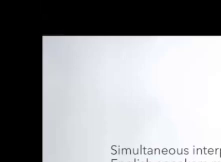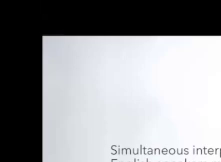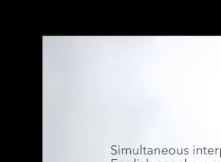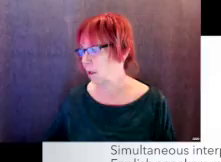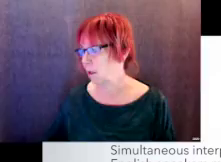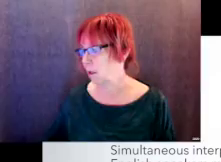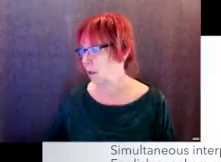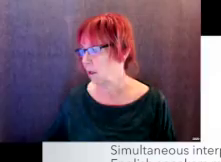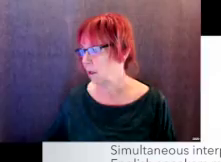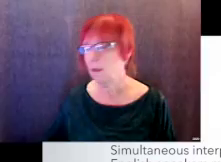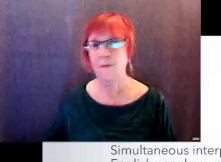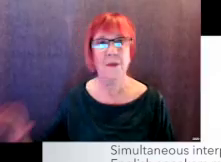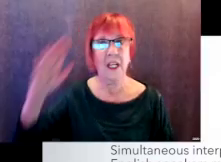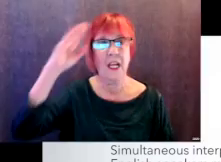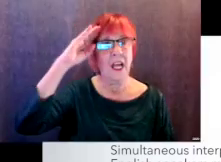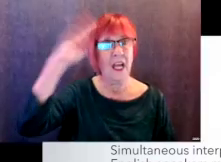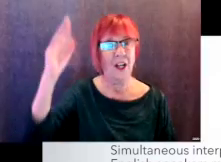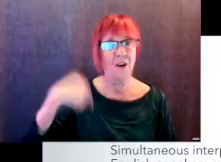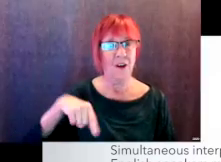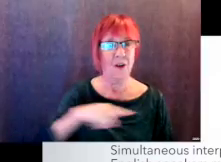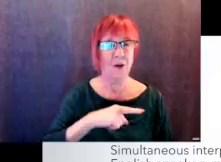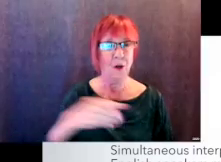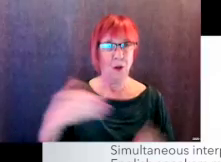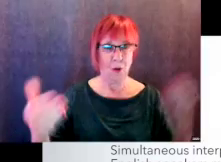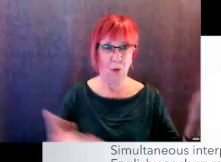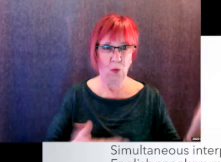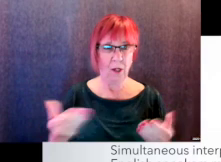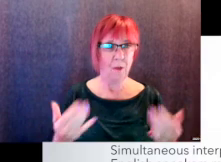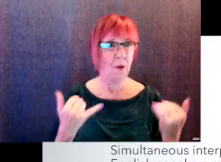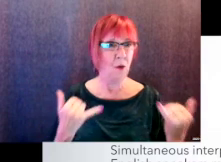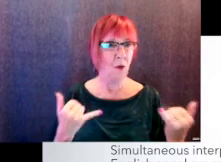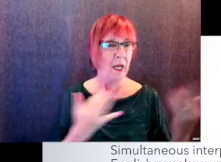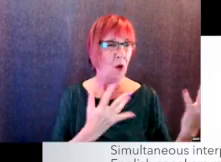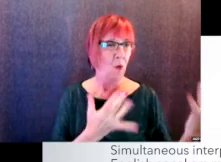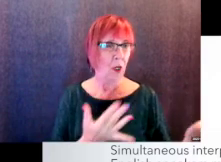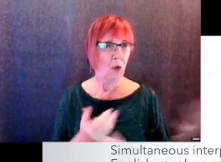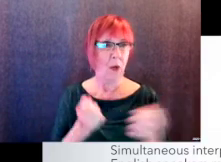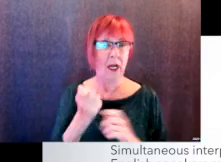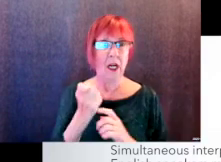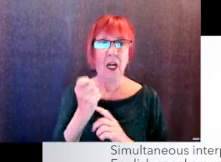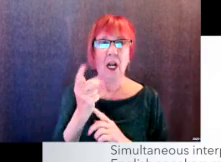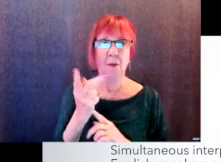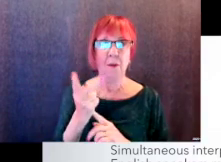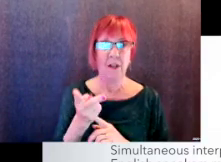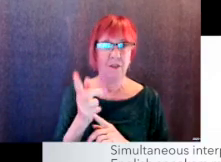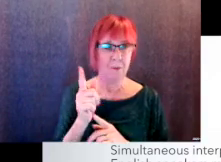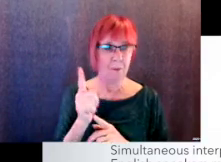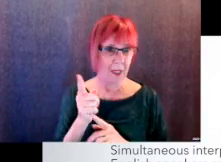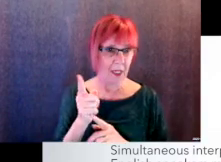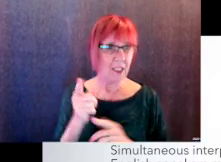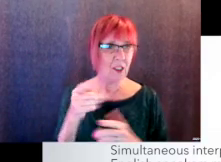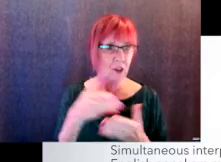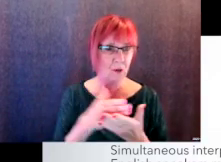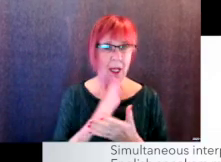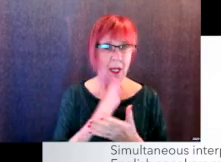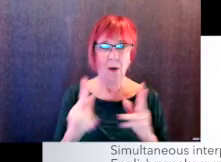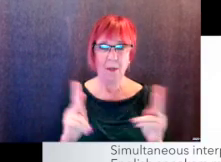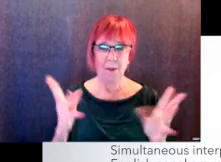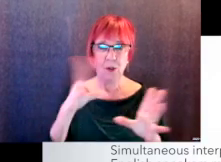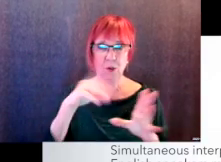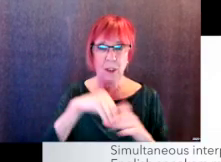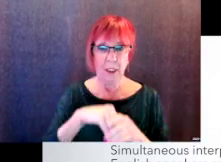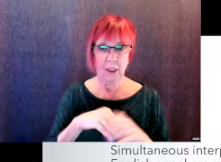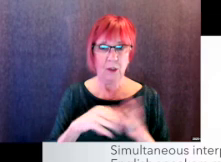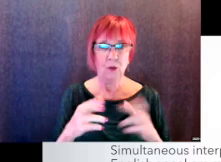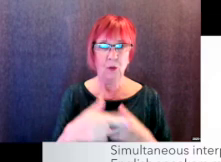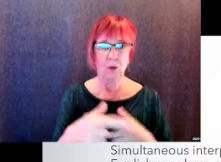either English or Spanish. To use the Zoom interpretation features, please scroll to the bottom of the Zoom screen